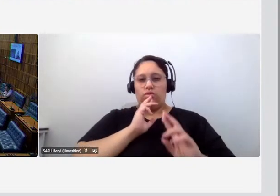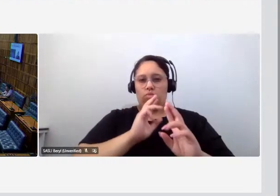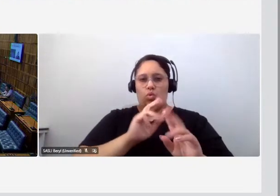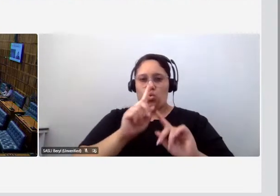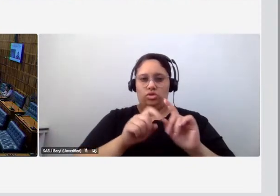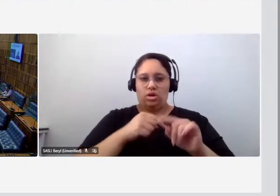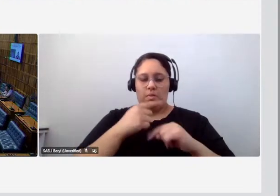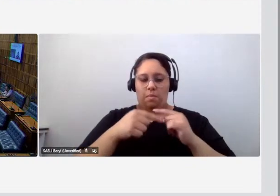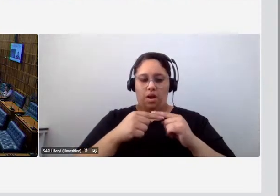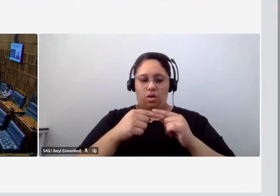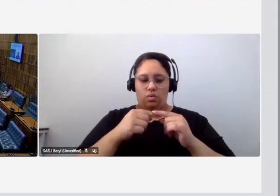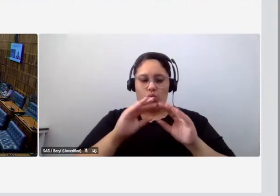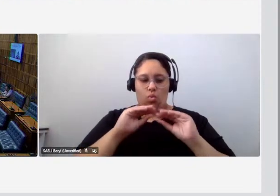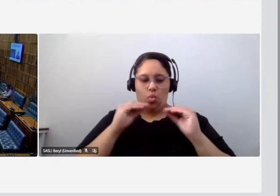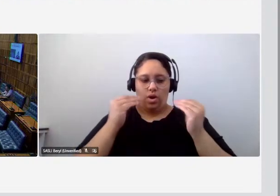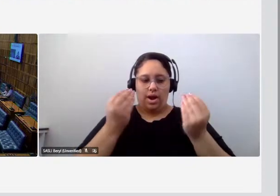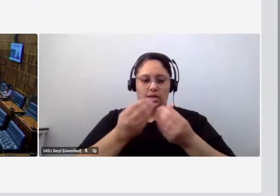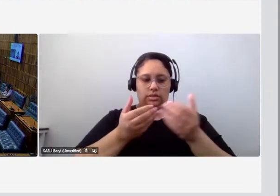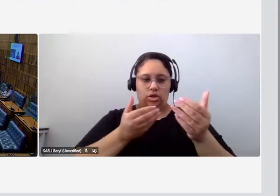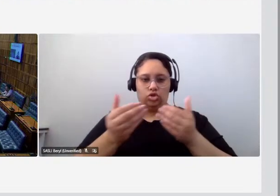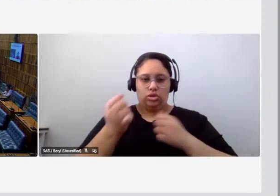organizational structure is a cause for concern.